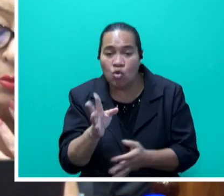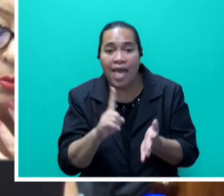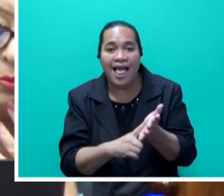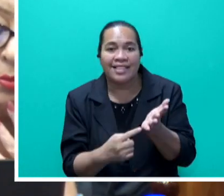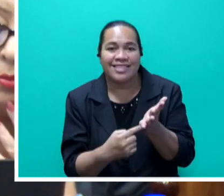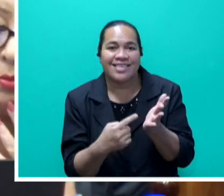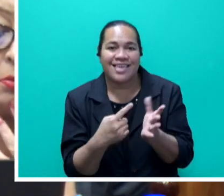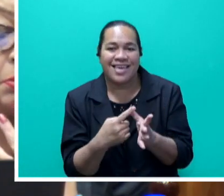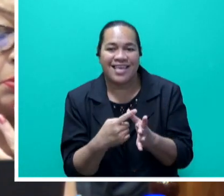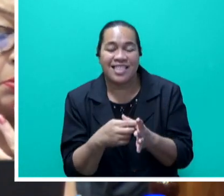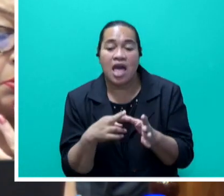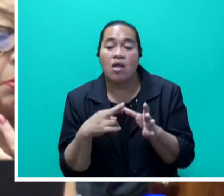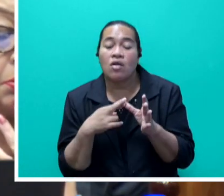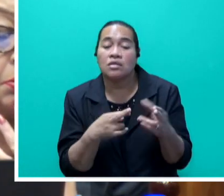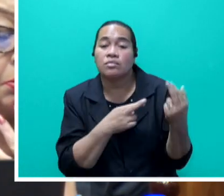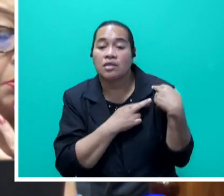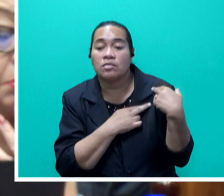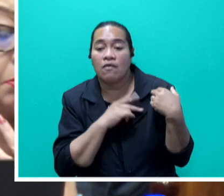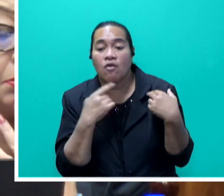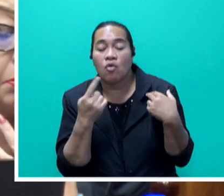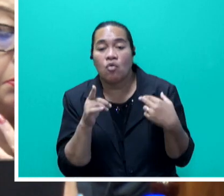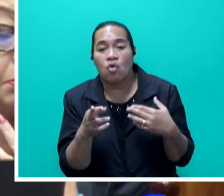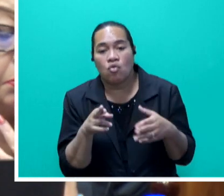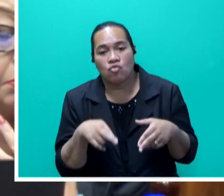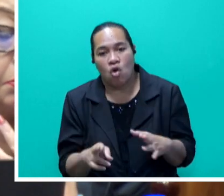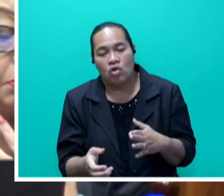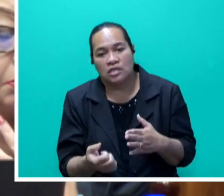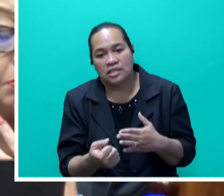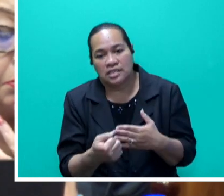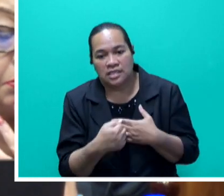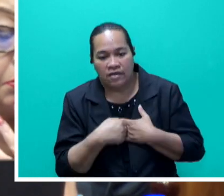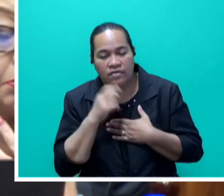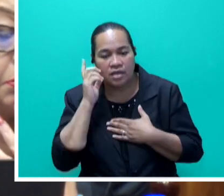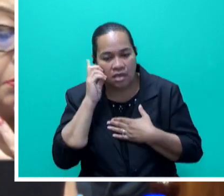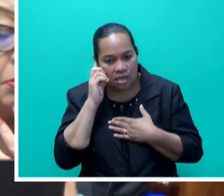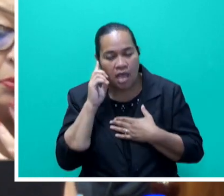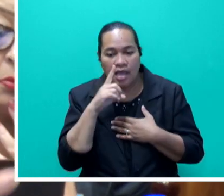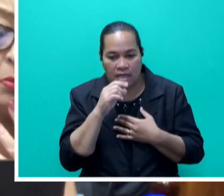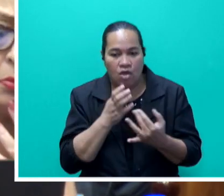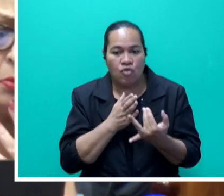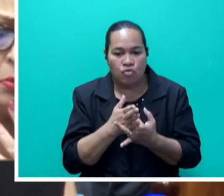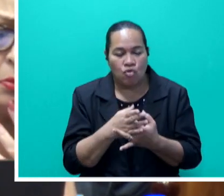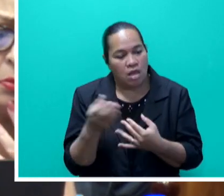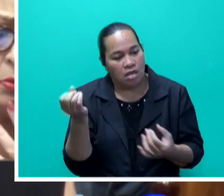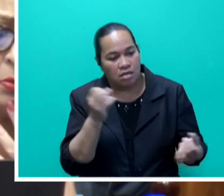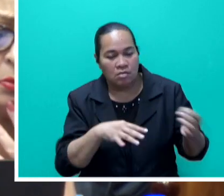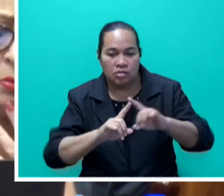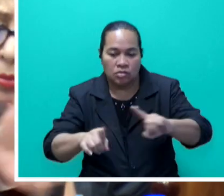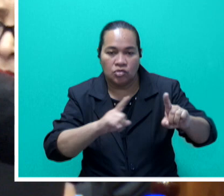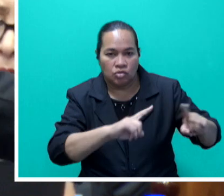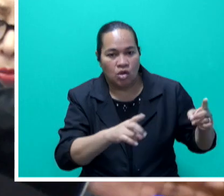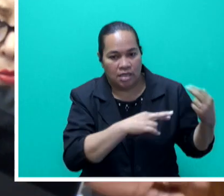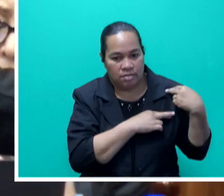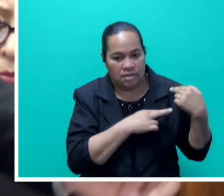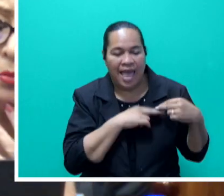LTA, the responsibility of road safety and reduction of accidents is only possible through the contribution of all the agencies, such as